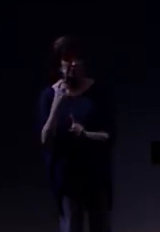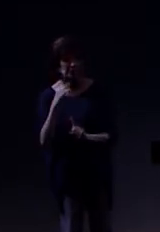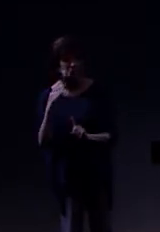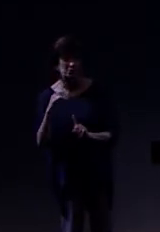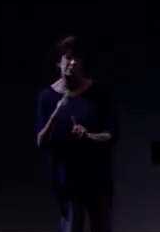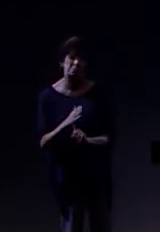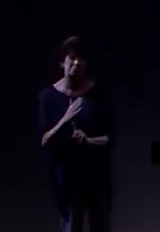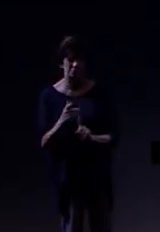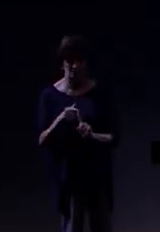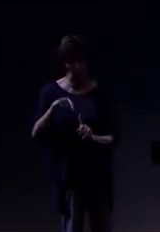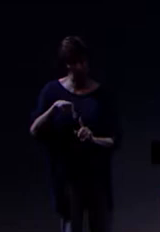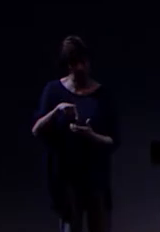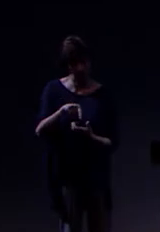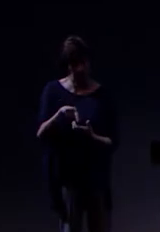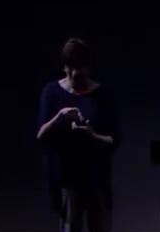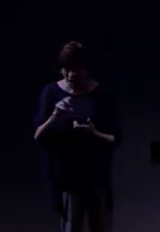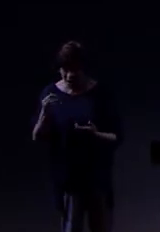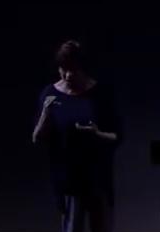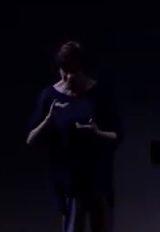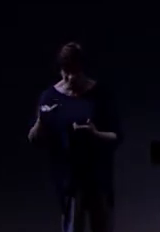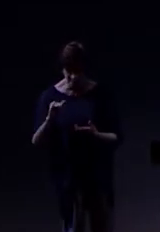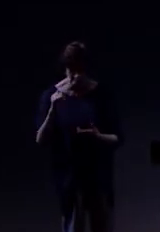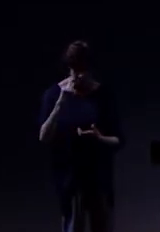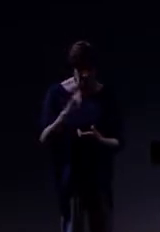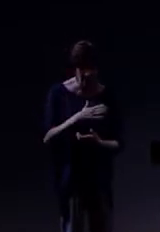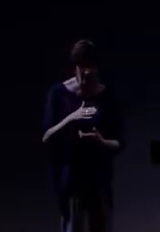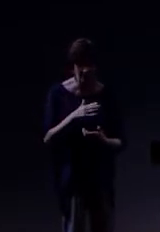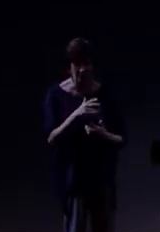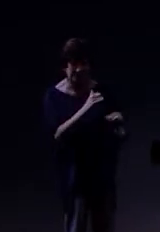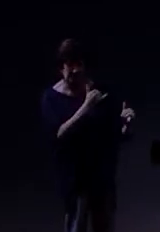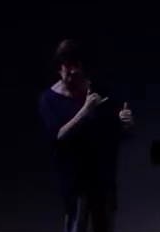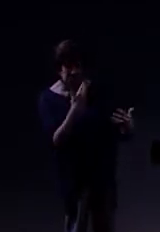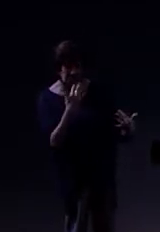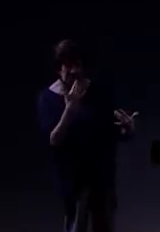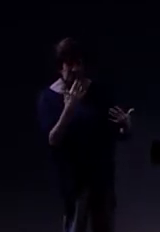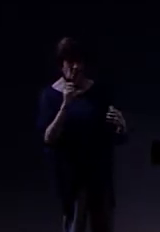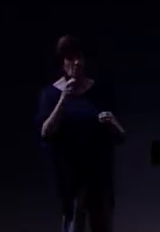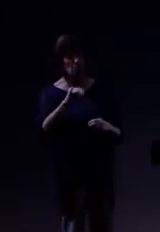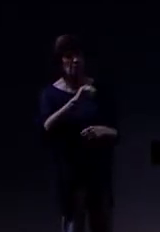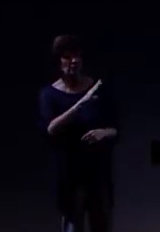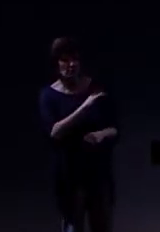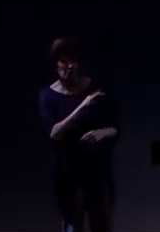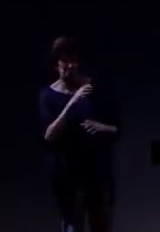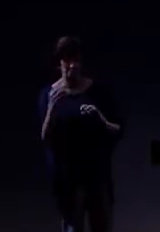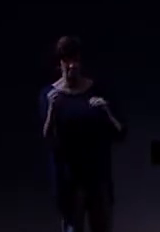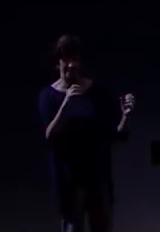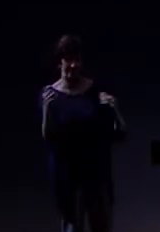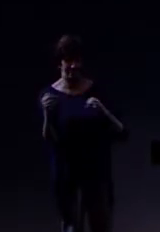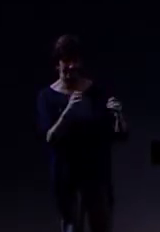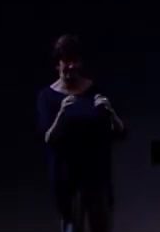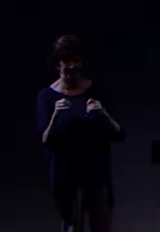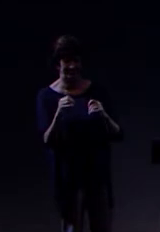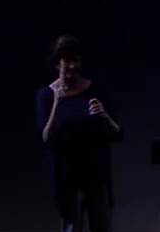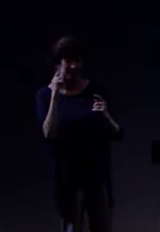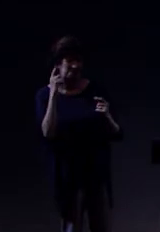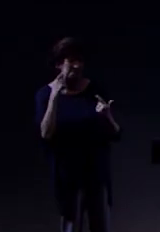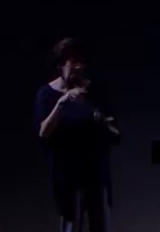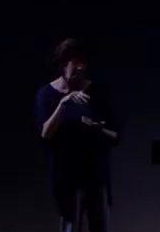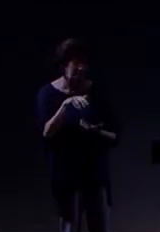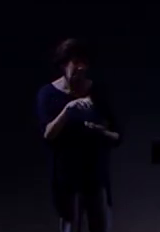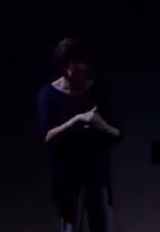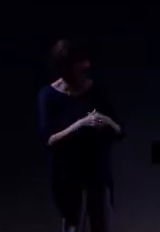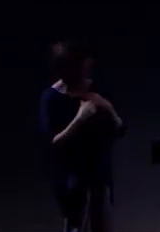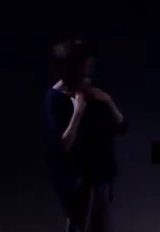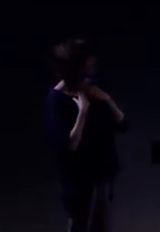them all together. The overall experience. Even we're shaking them doesn't do anything. We're also not sure if shaking it does anything. No, I don't think any of